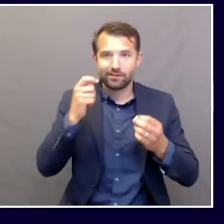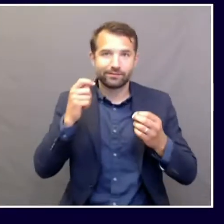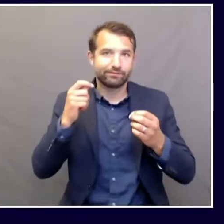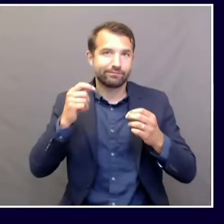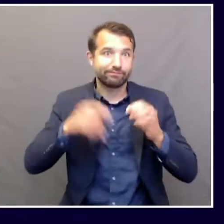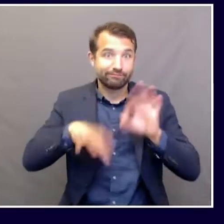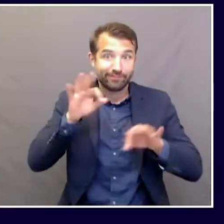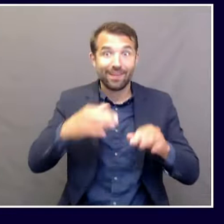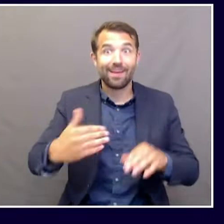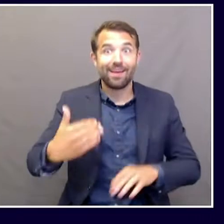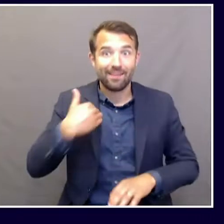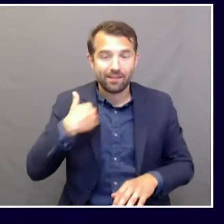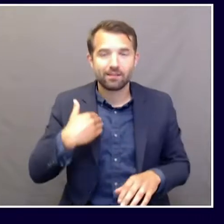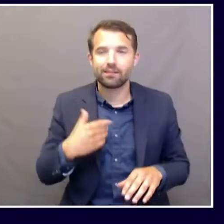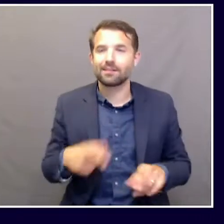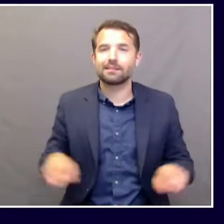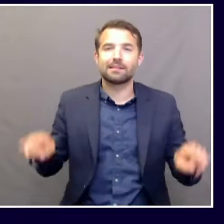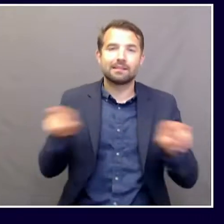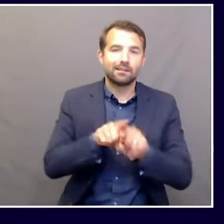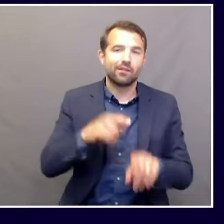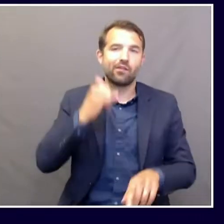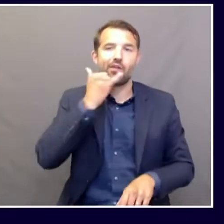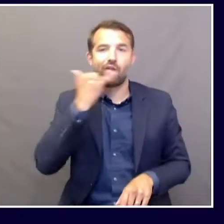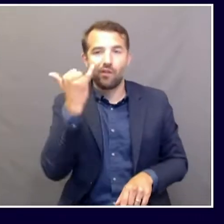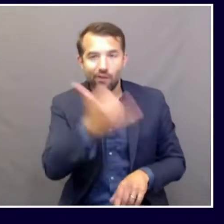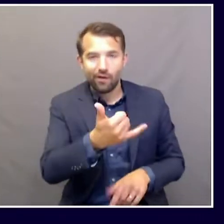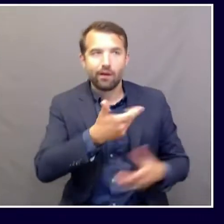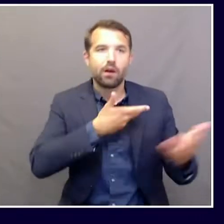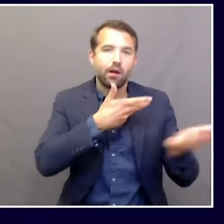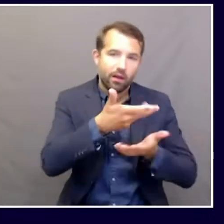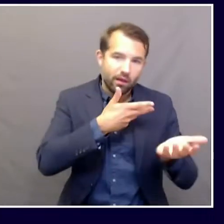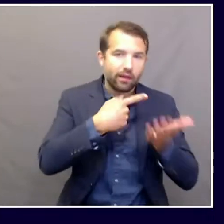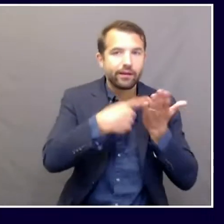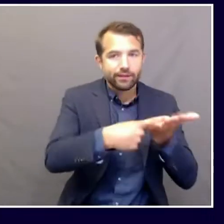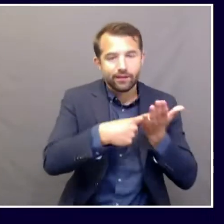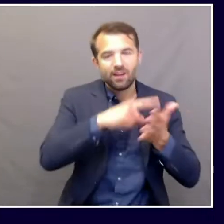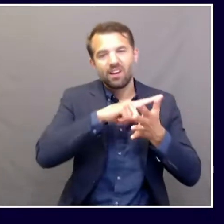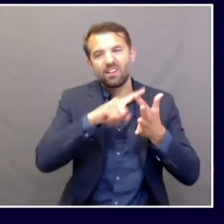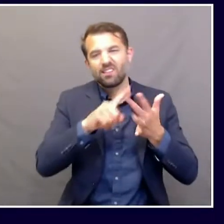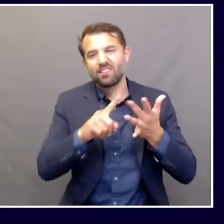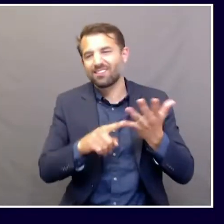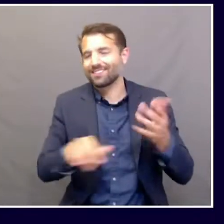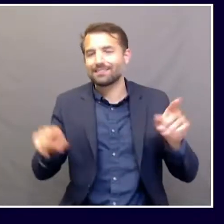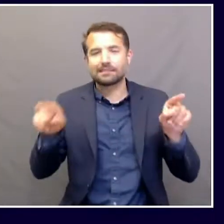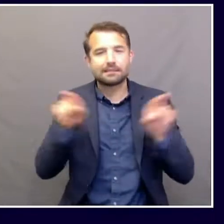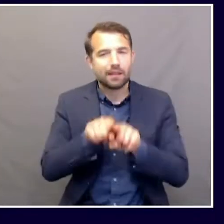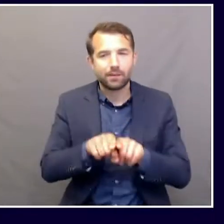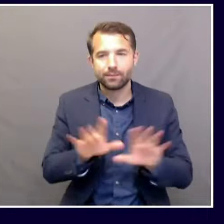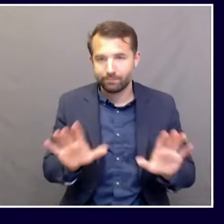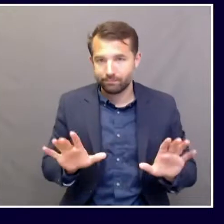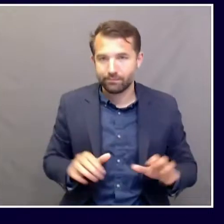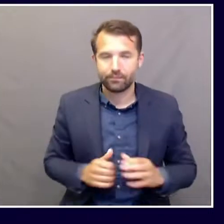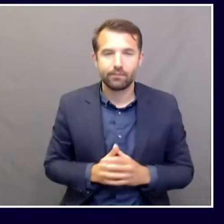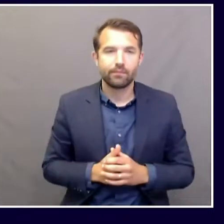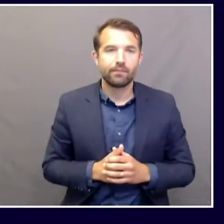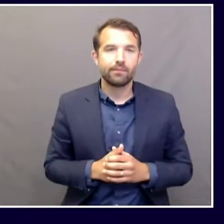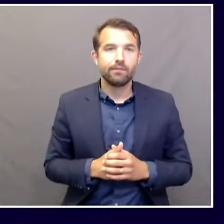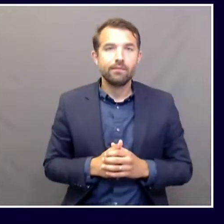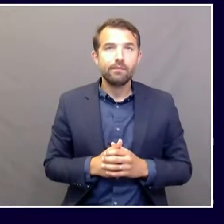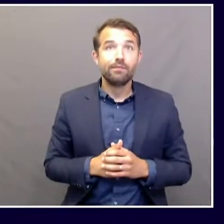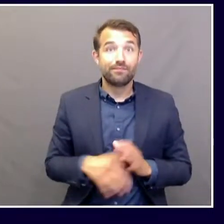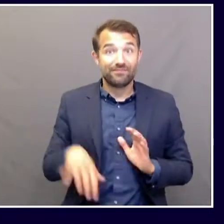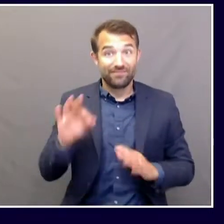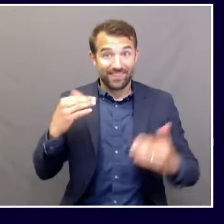them in largely the same ways. But if we do find out about them and we learn that they've been vaccinated, then we do that deeper dive to try to